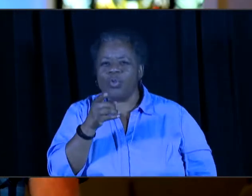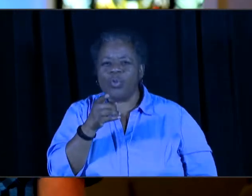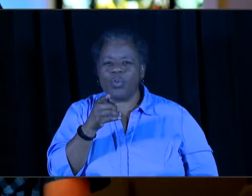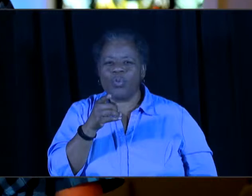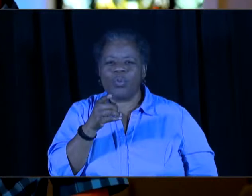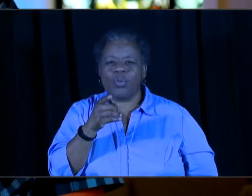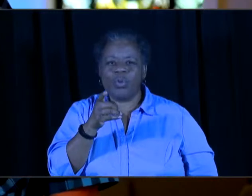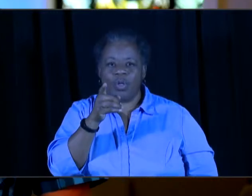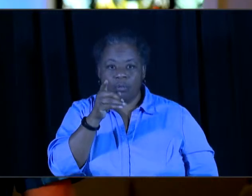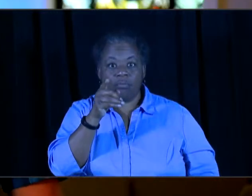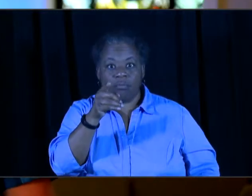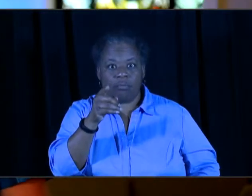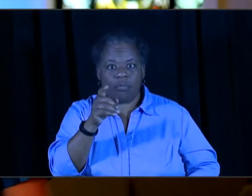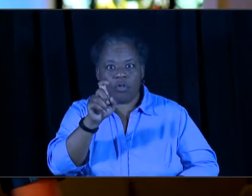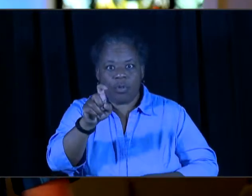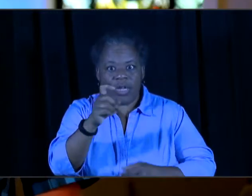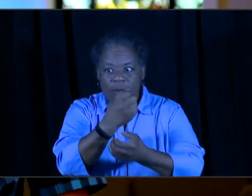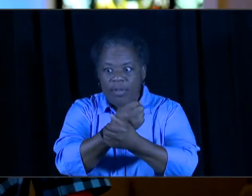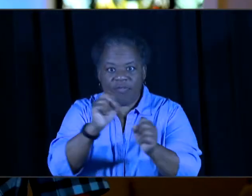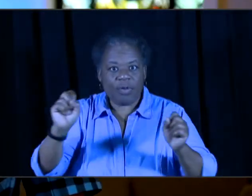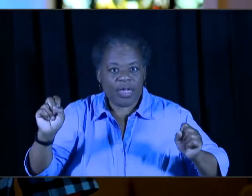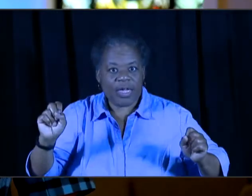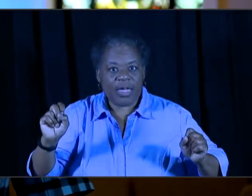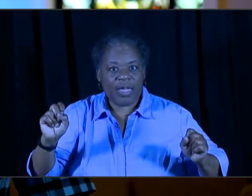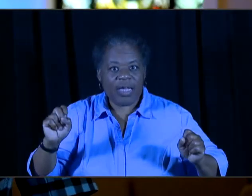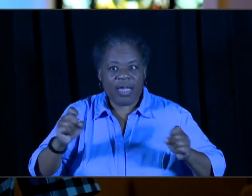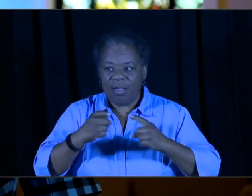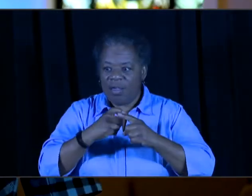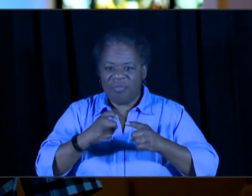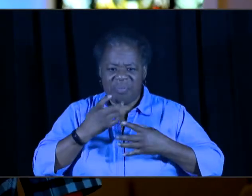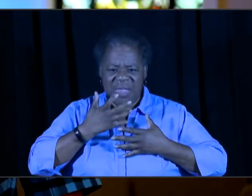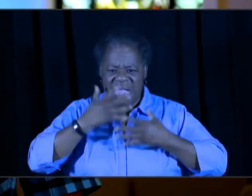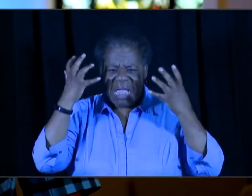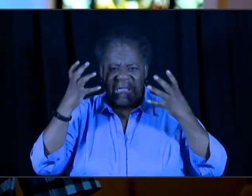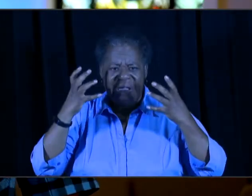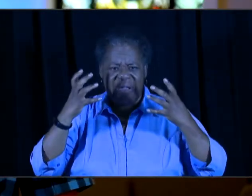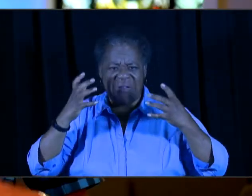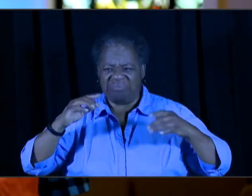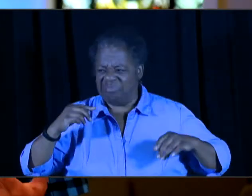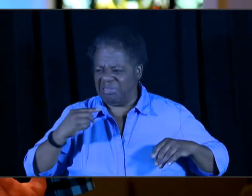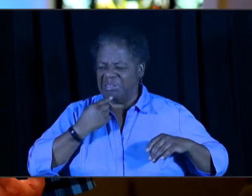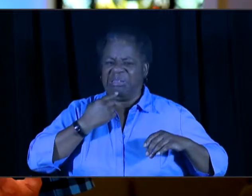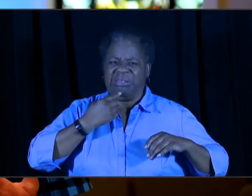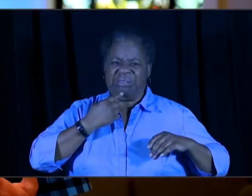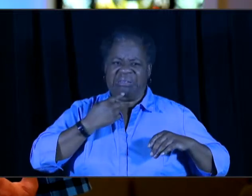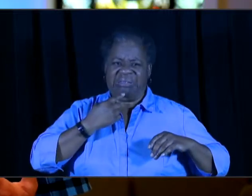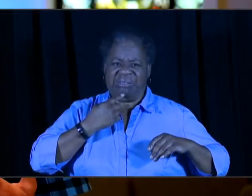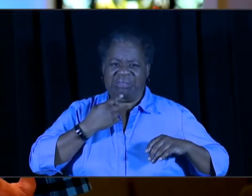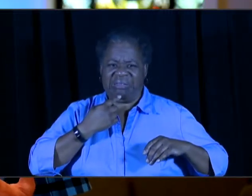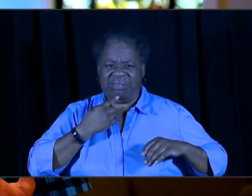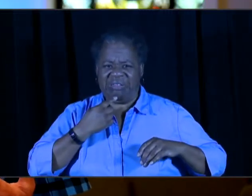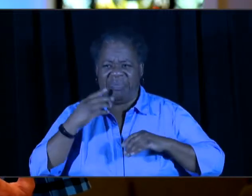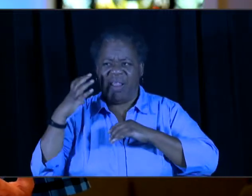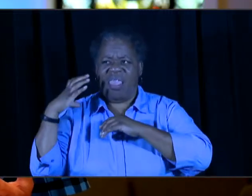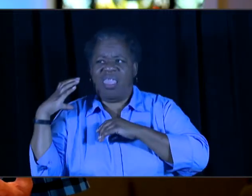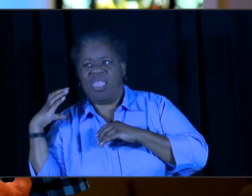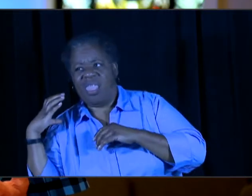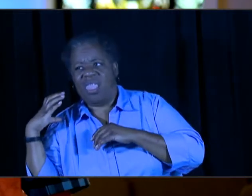Do you need to be set free from anger and resentment you've been carrying around with you for a long